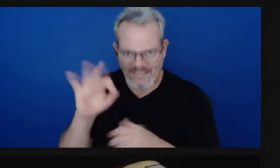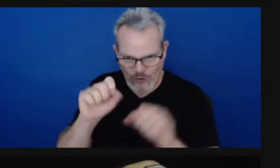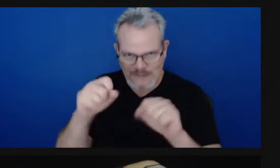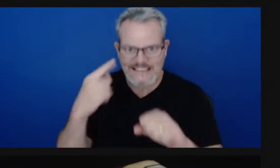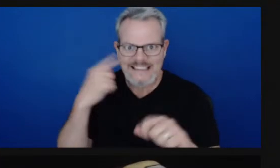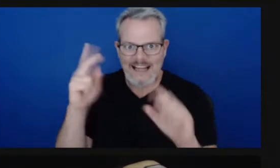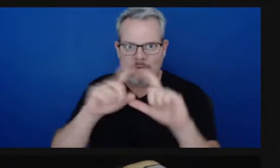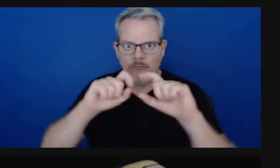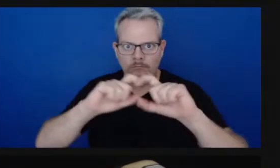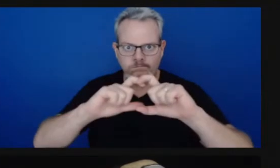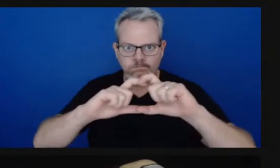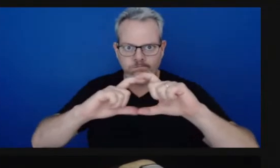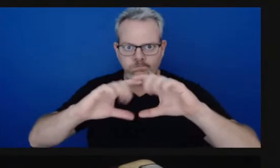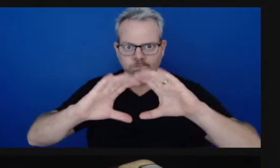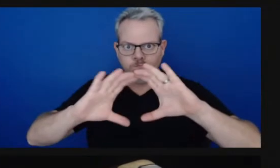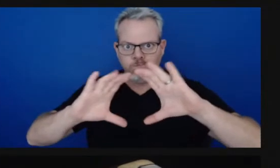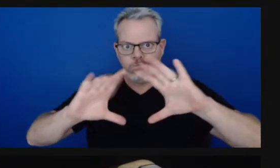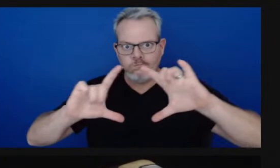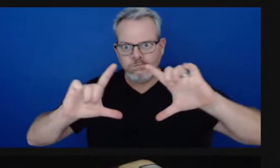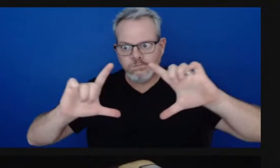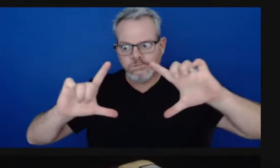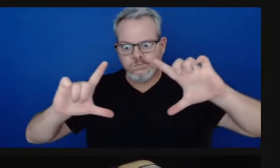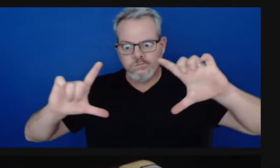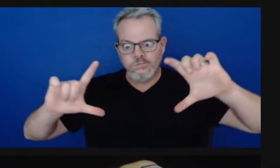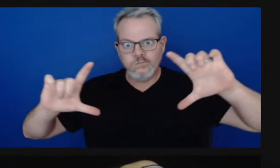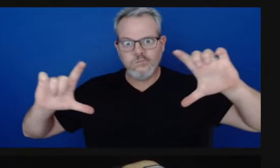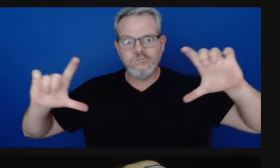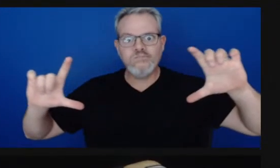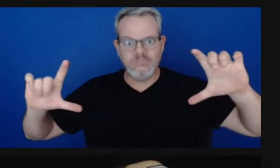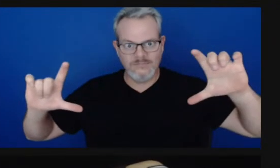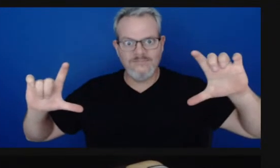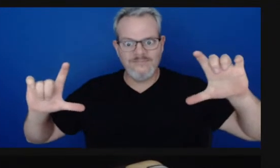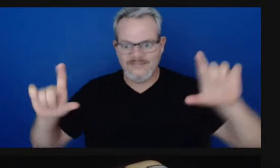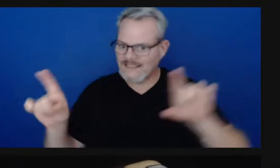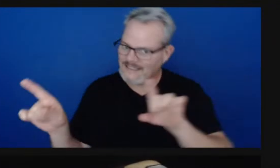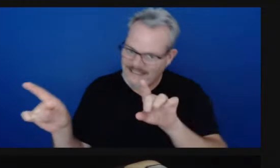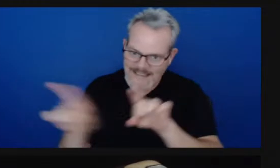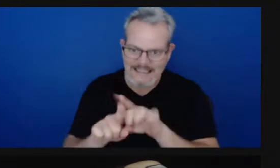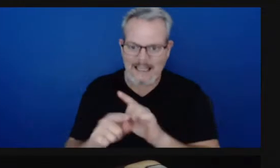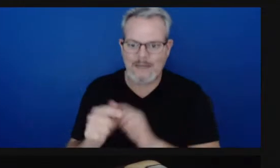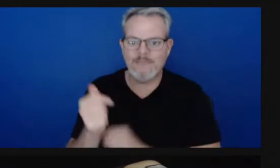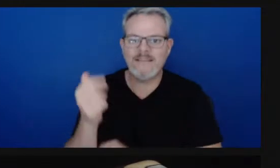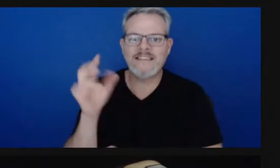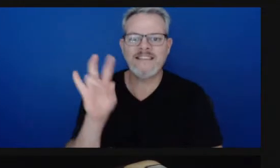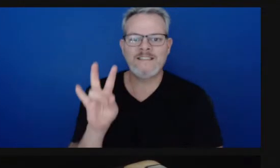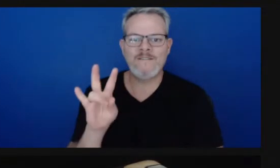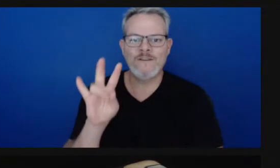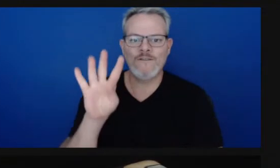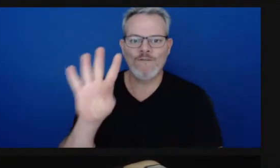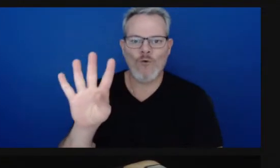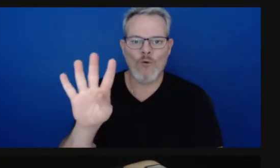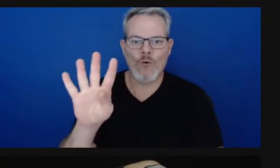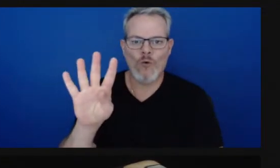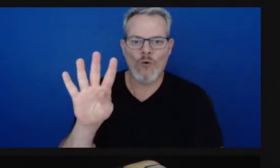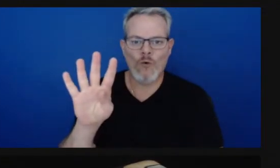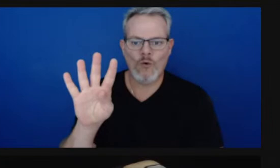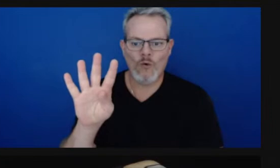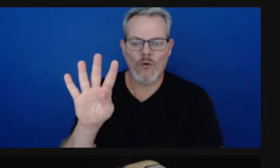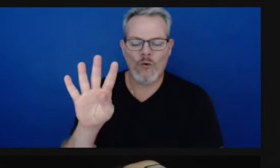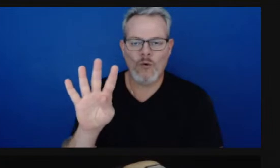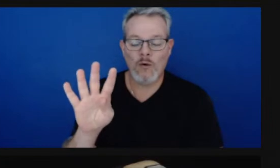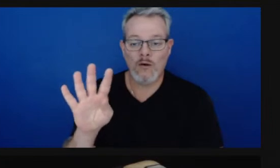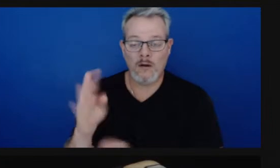This lowest most ring here is kind of near the same 74 line. If we come back to the map just